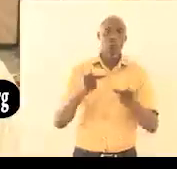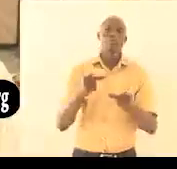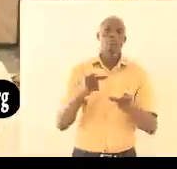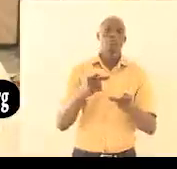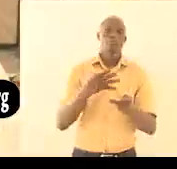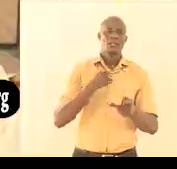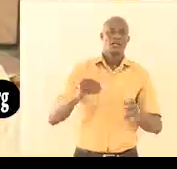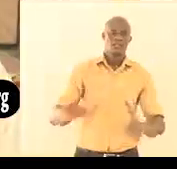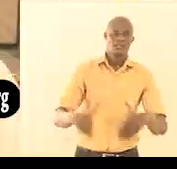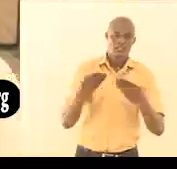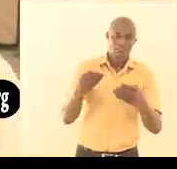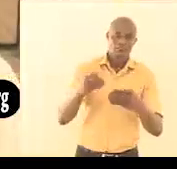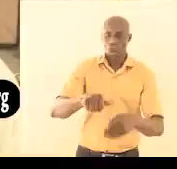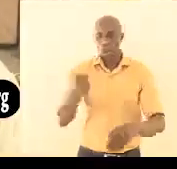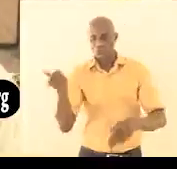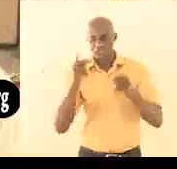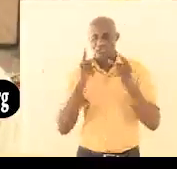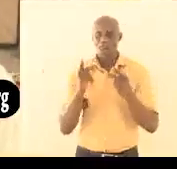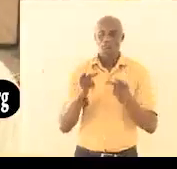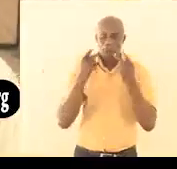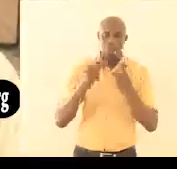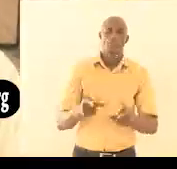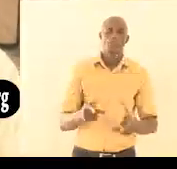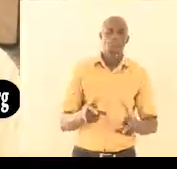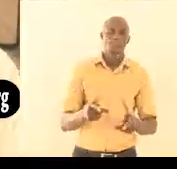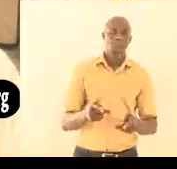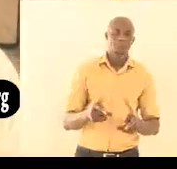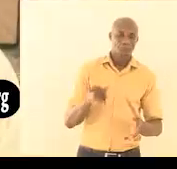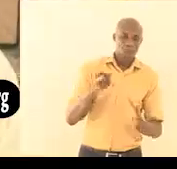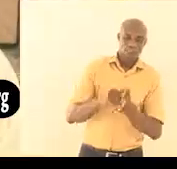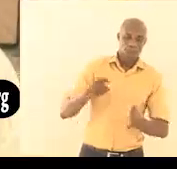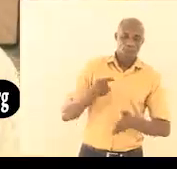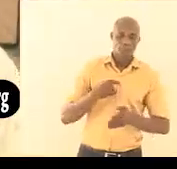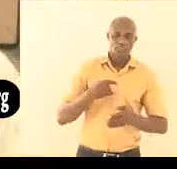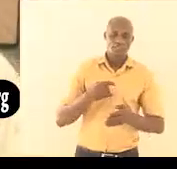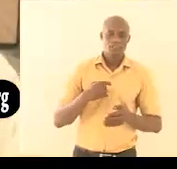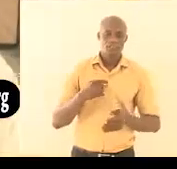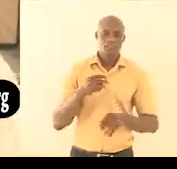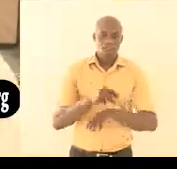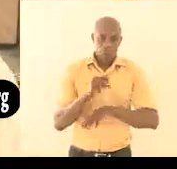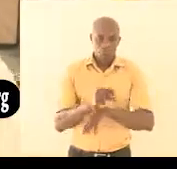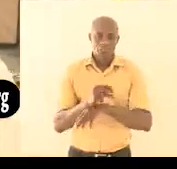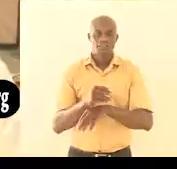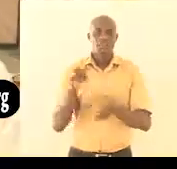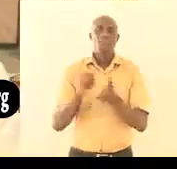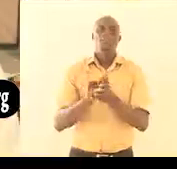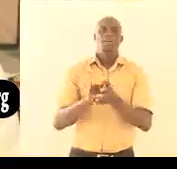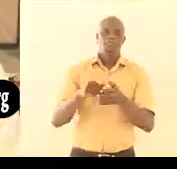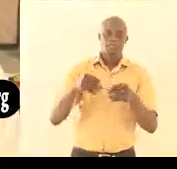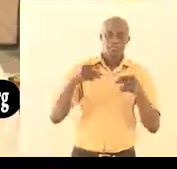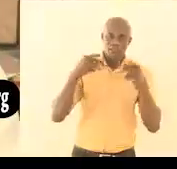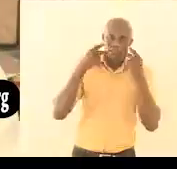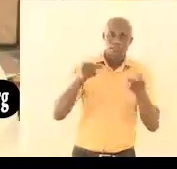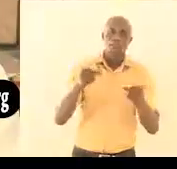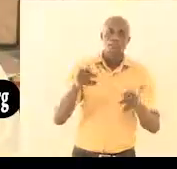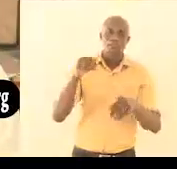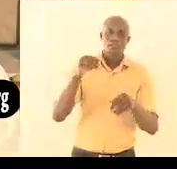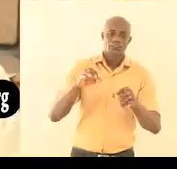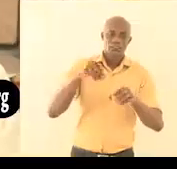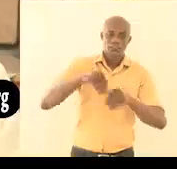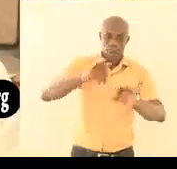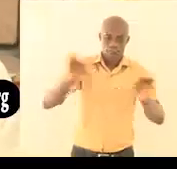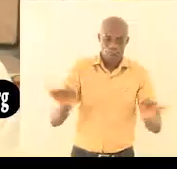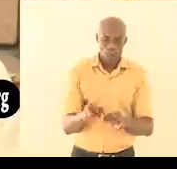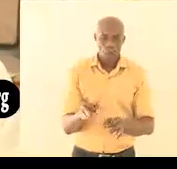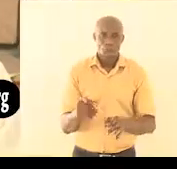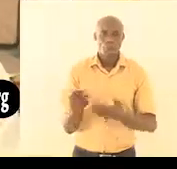and extend that peace to our brothers and sisters. That we may minister that peace in the form of service, especially